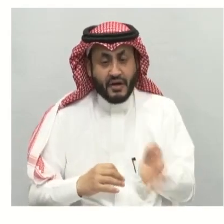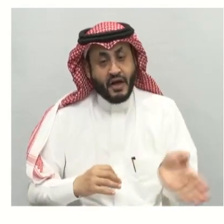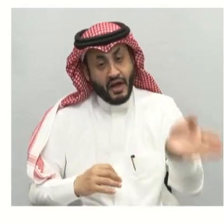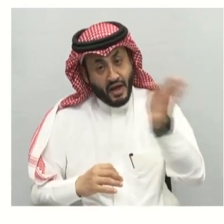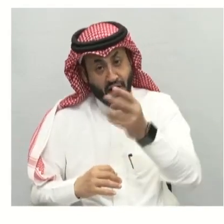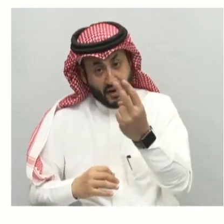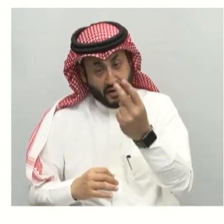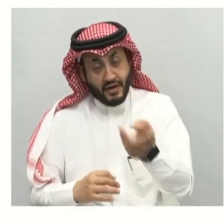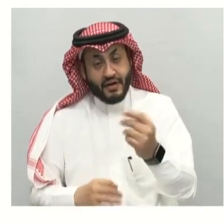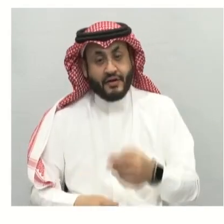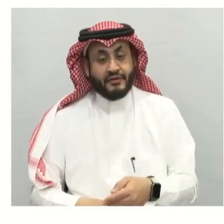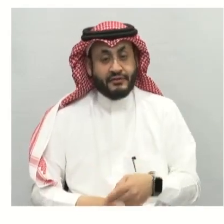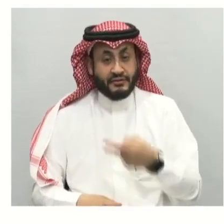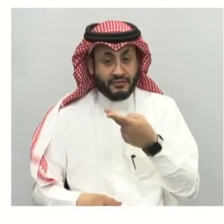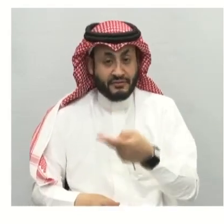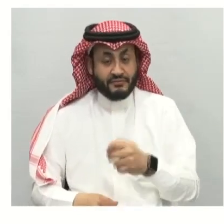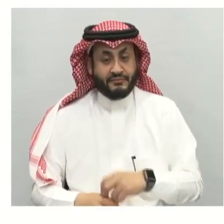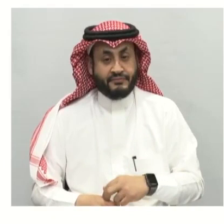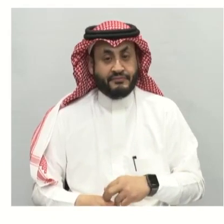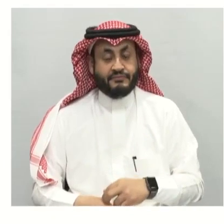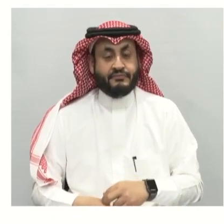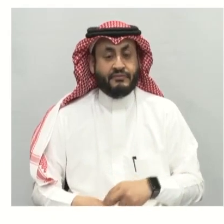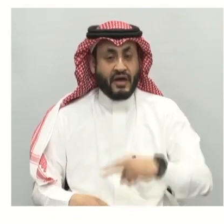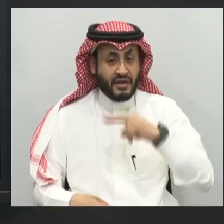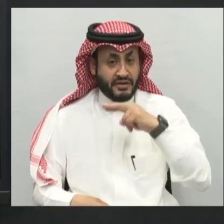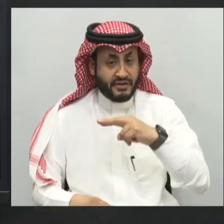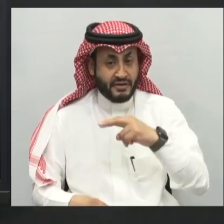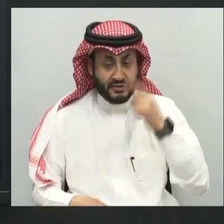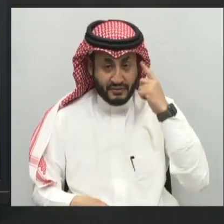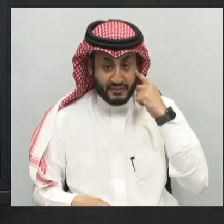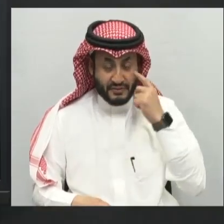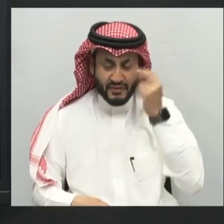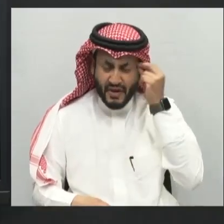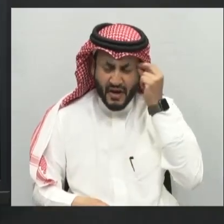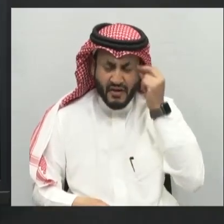and Sunday. Do you remember when we use the word and?